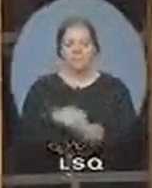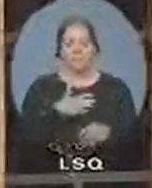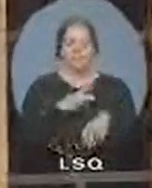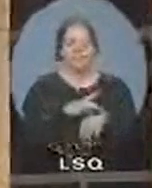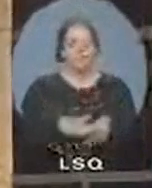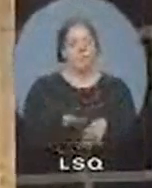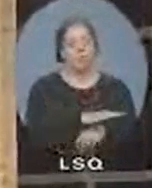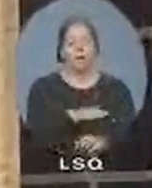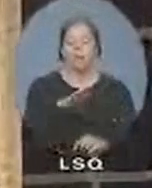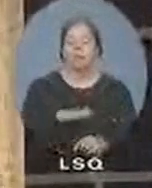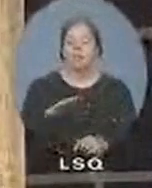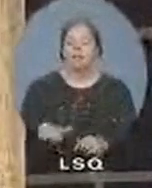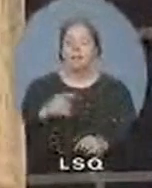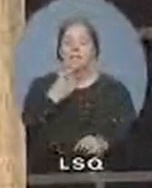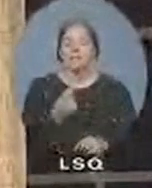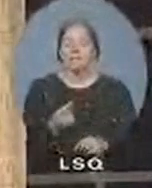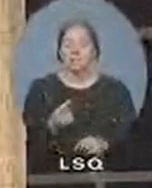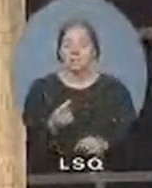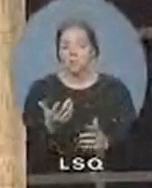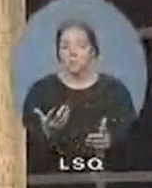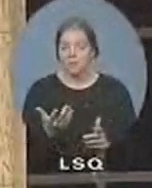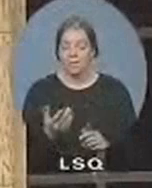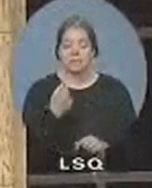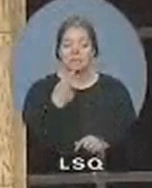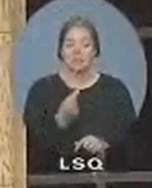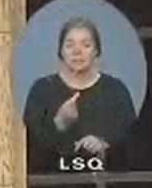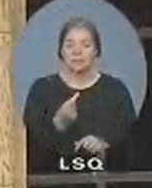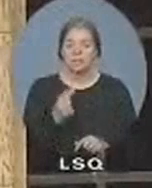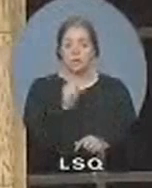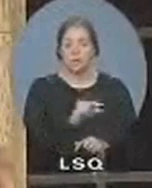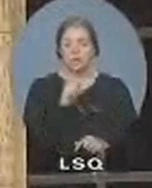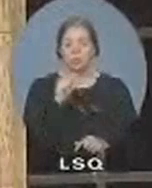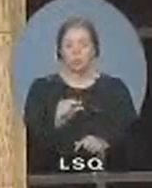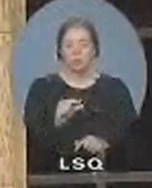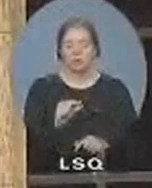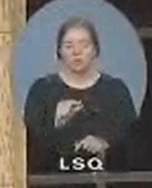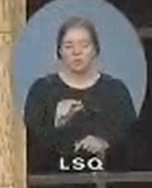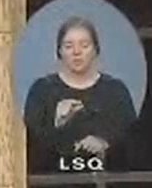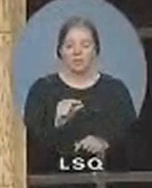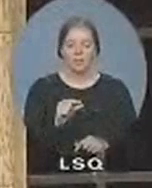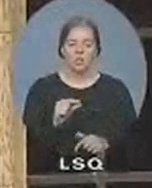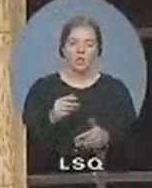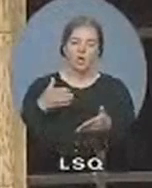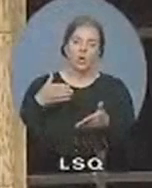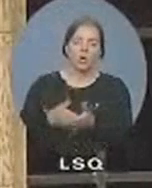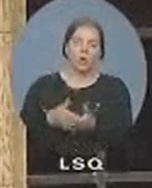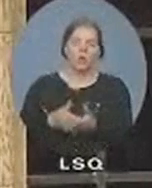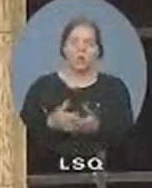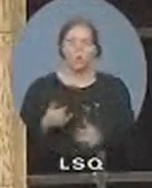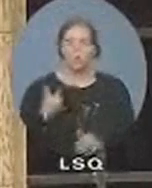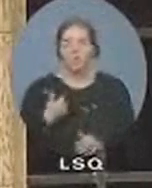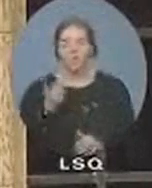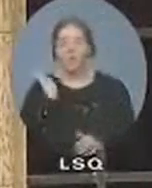key. And the reason they're not getting tough on white-collar crime is there's no jail cells left empty because it's full of Aboriginal people who are stealing a